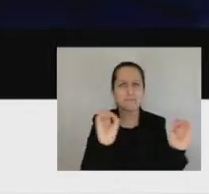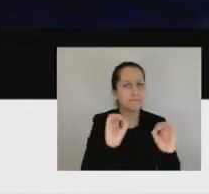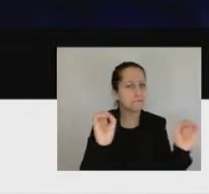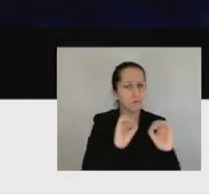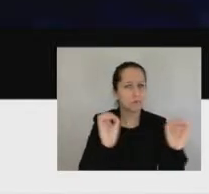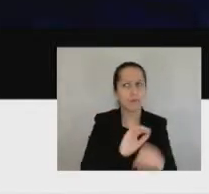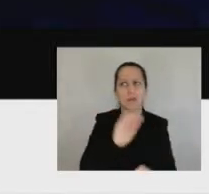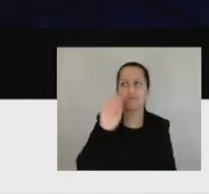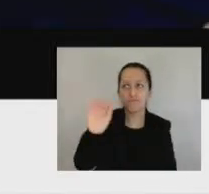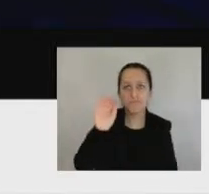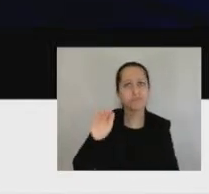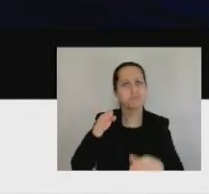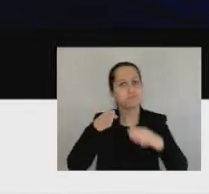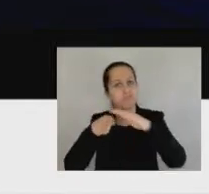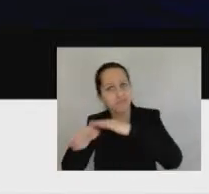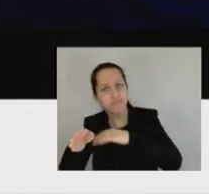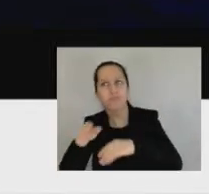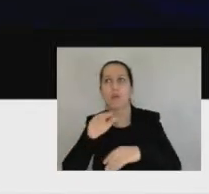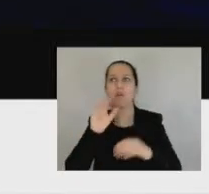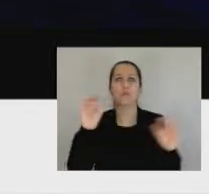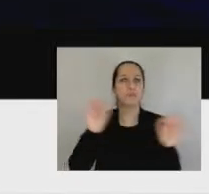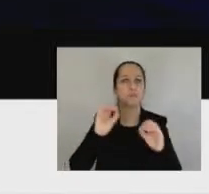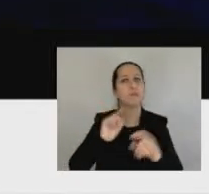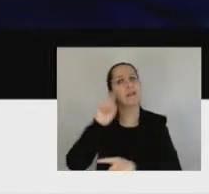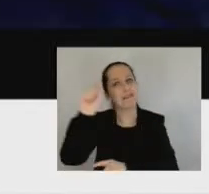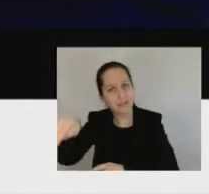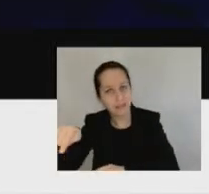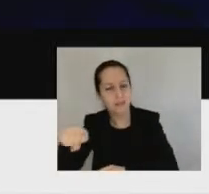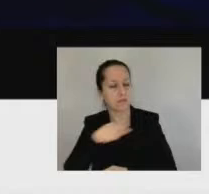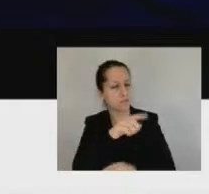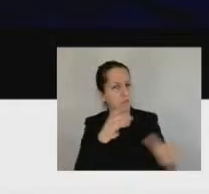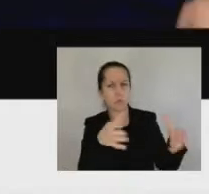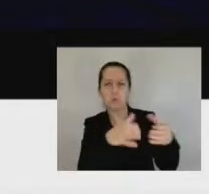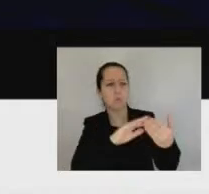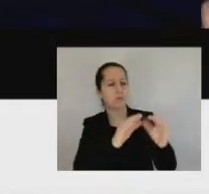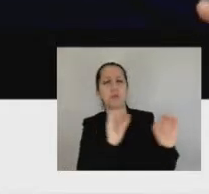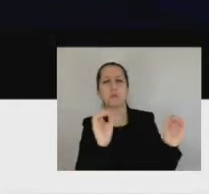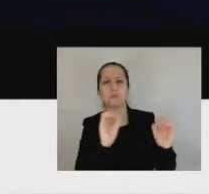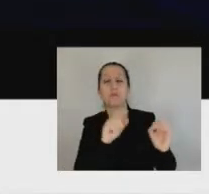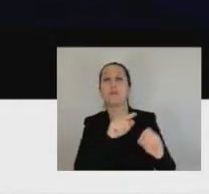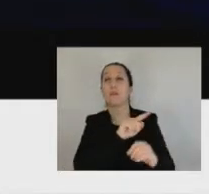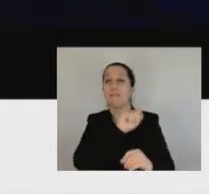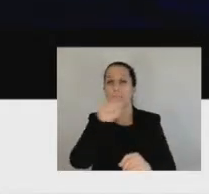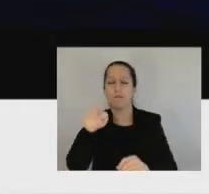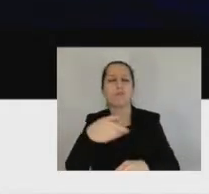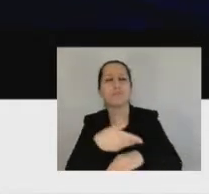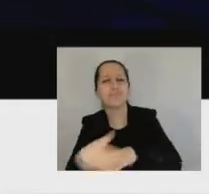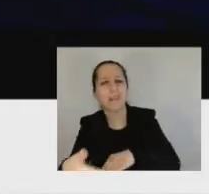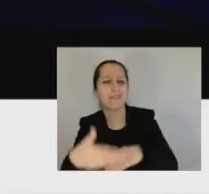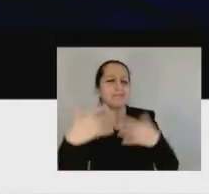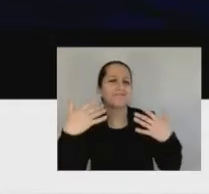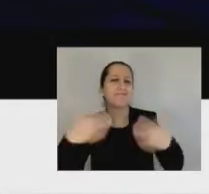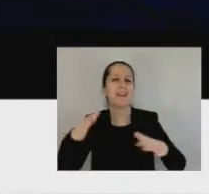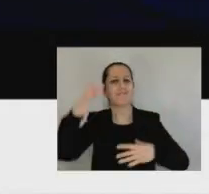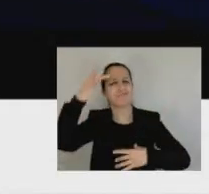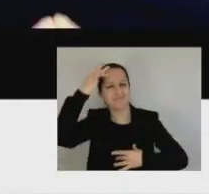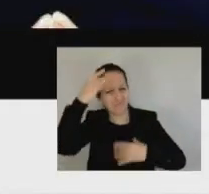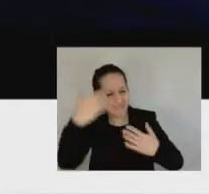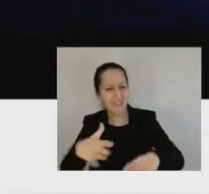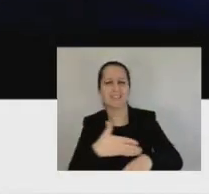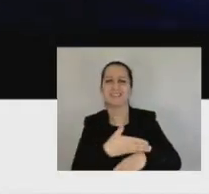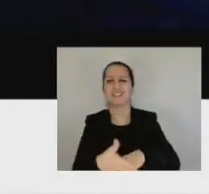concerned about those populations that never access health. And when they access health, it's late. We